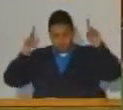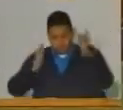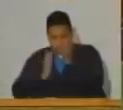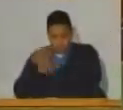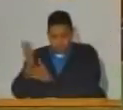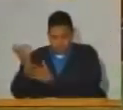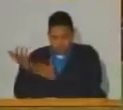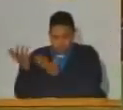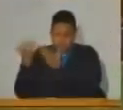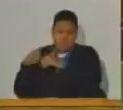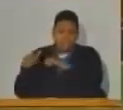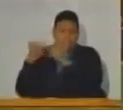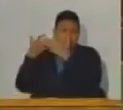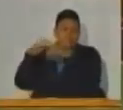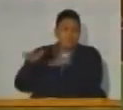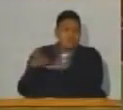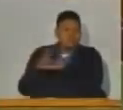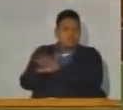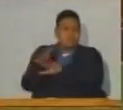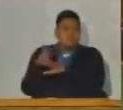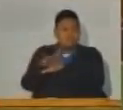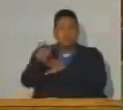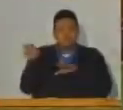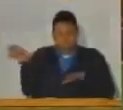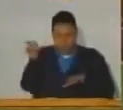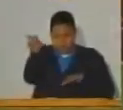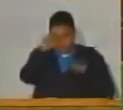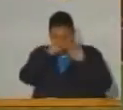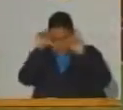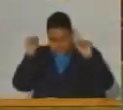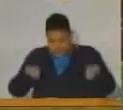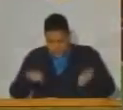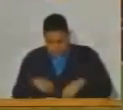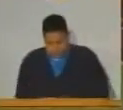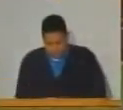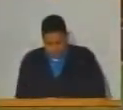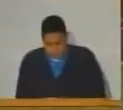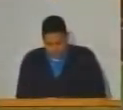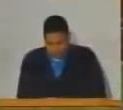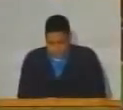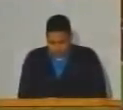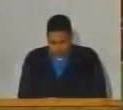integrated transportation systems that are